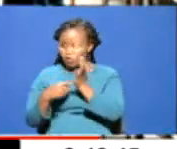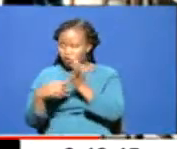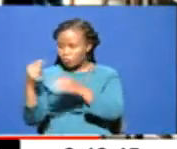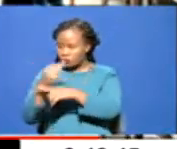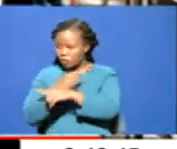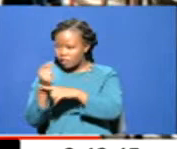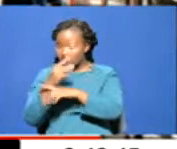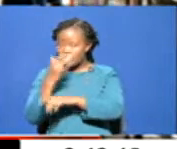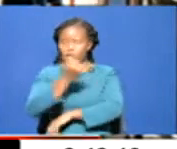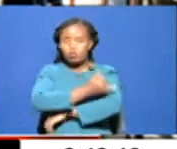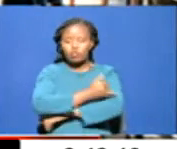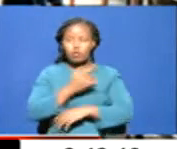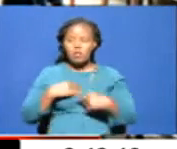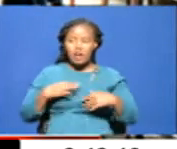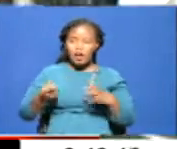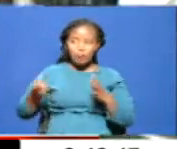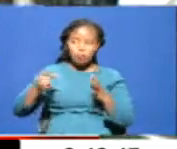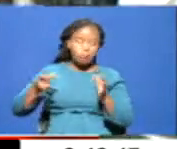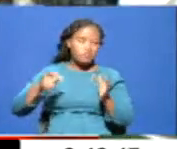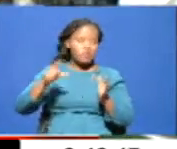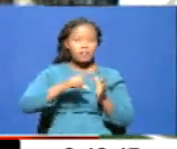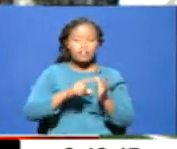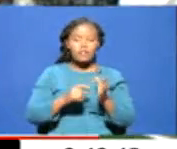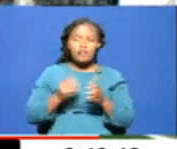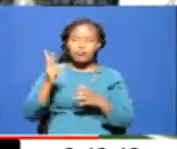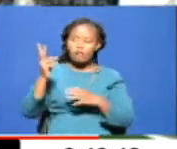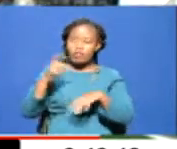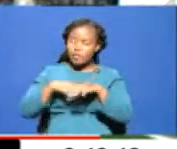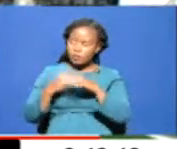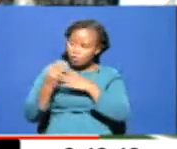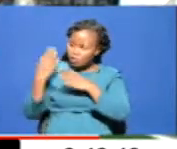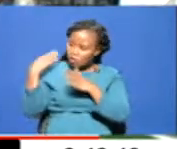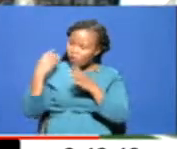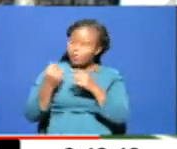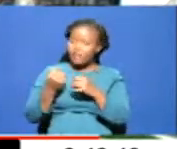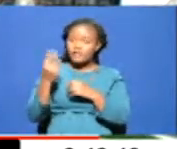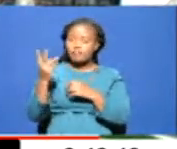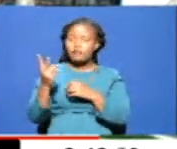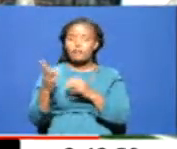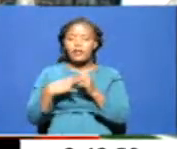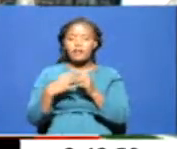has increased nearly four times over the last 8 years to